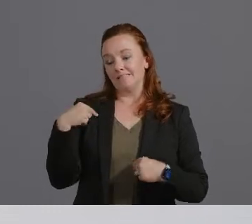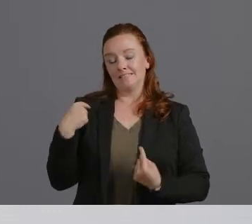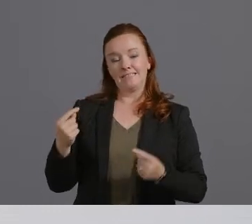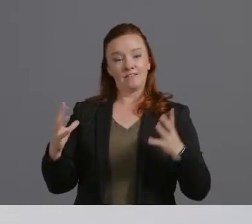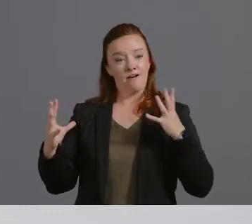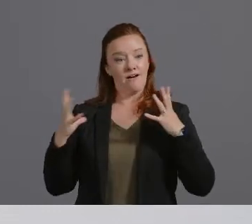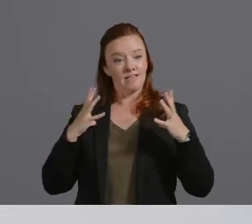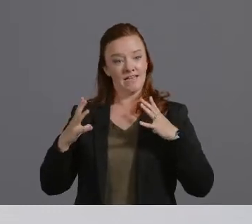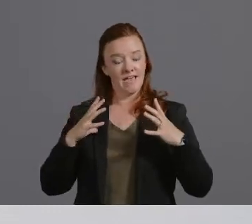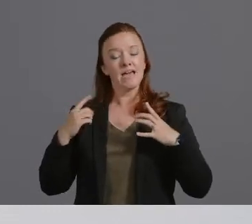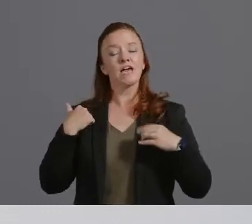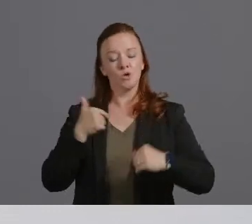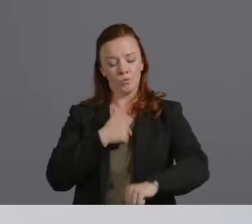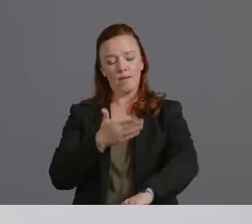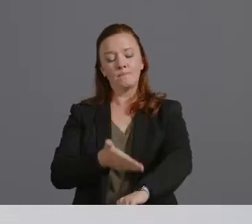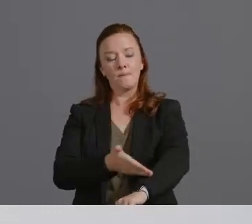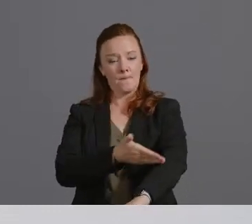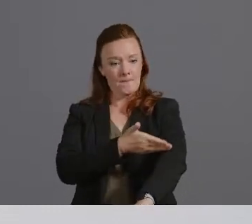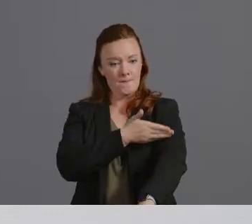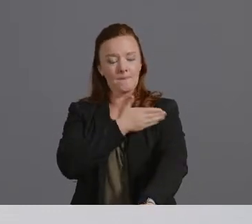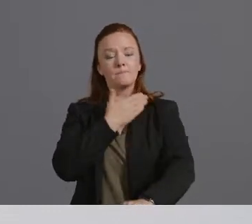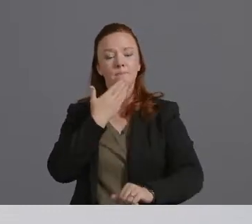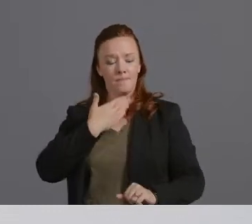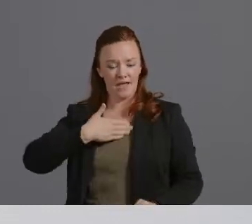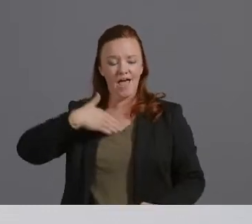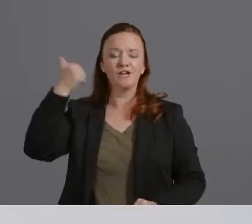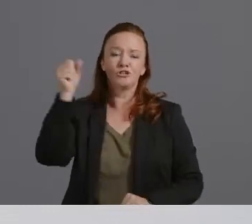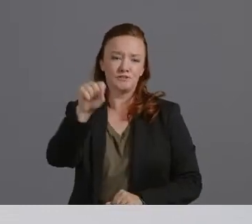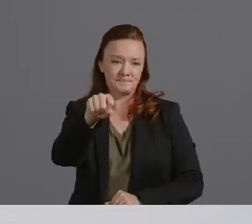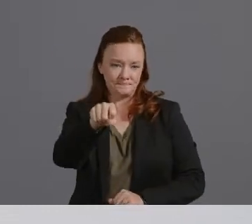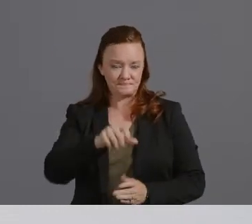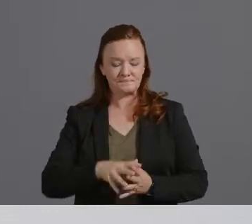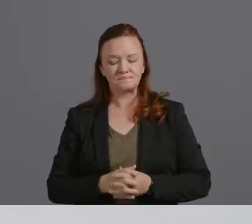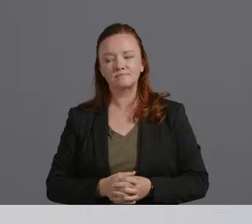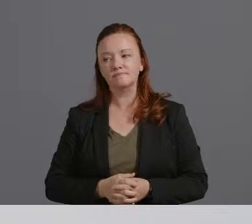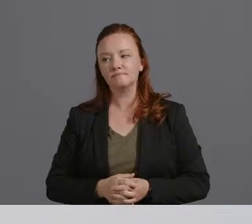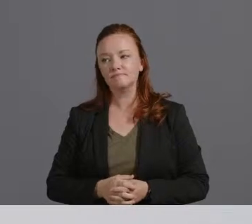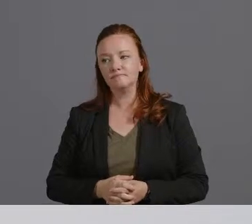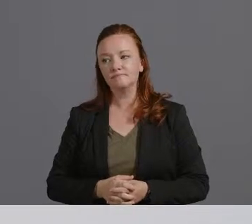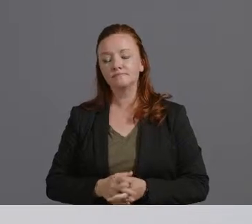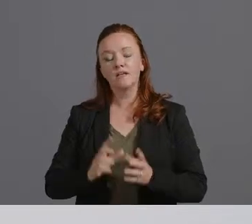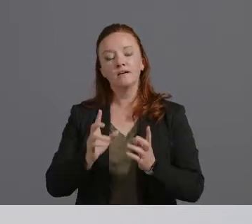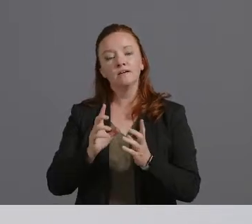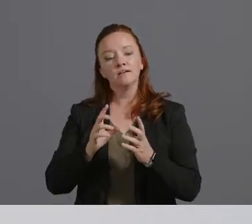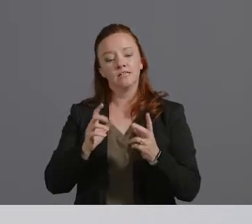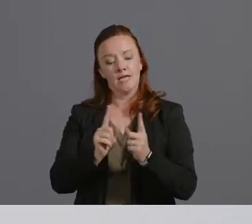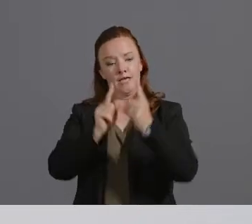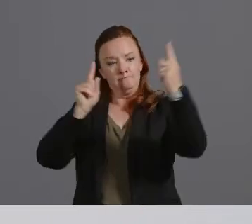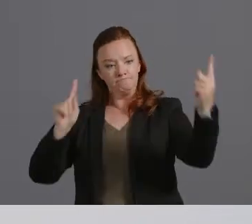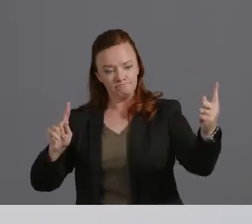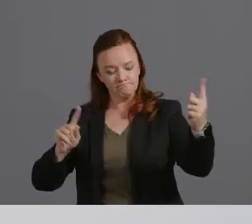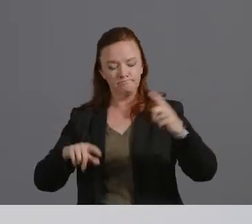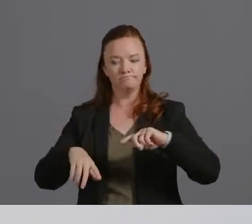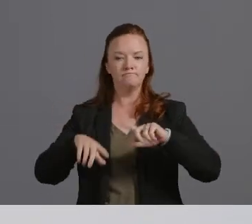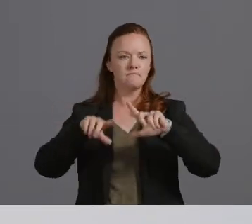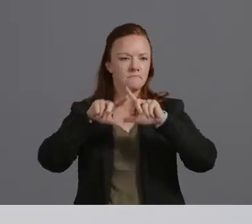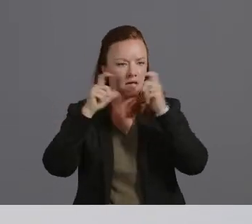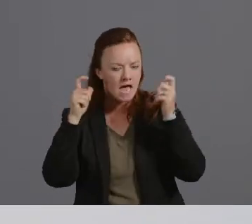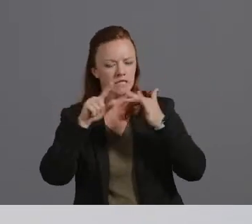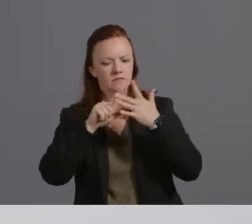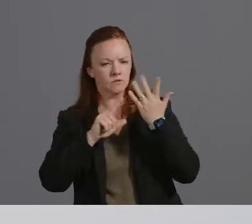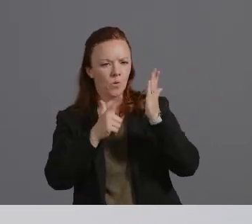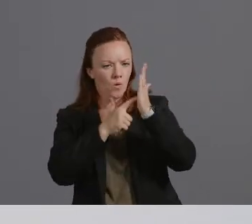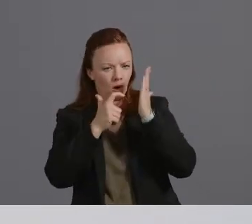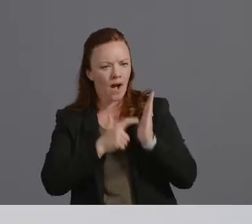holiday break. And I think, with the physical distancing and the mask requirements, those are